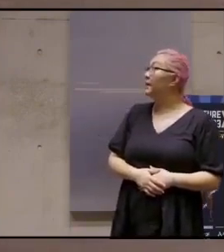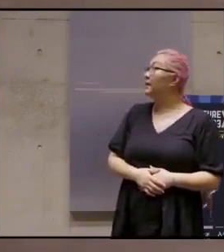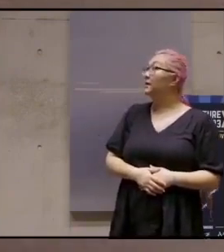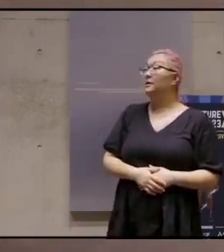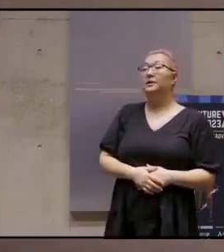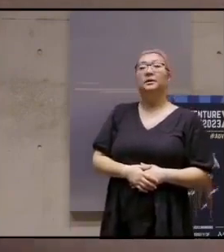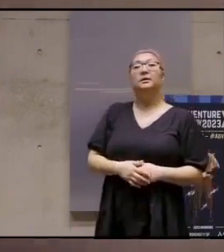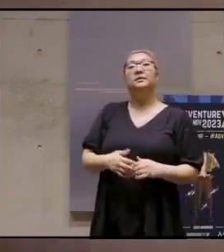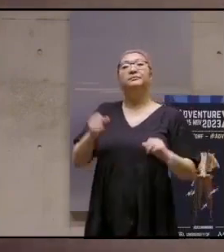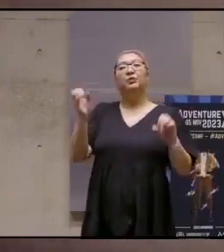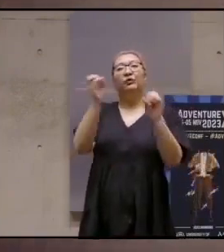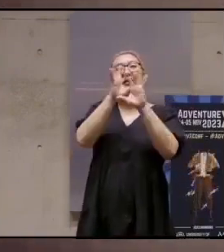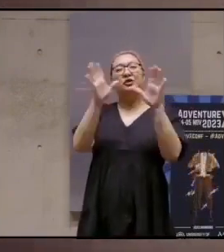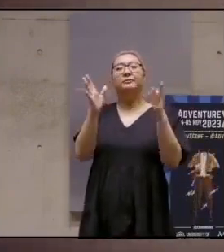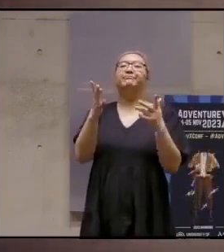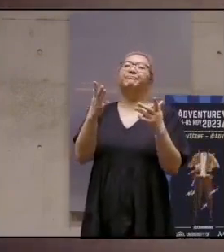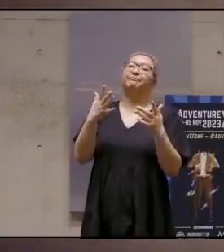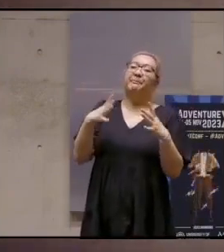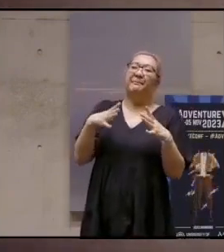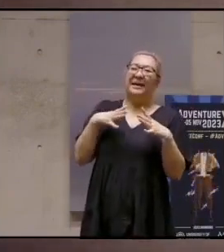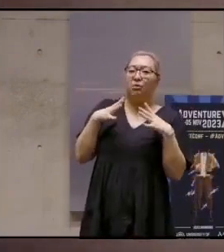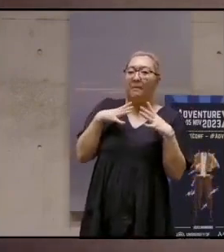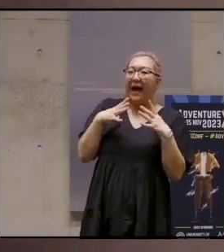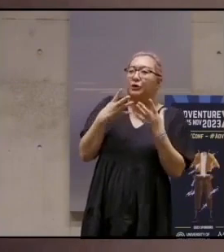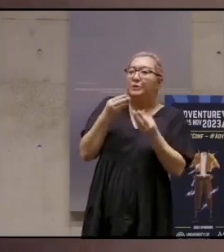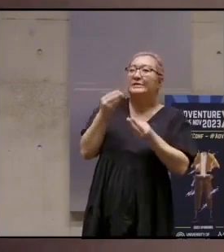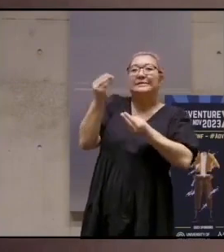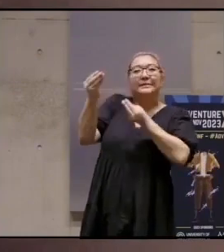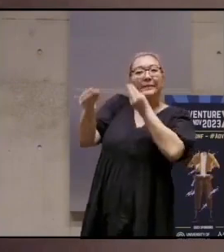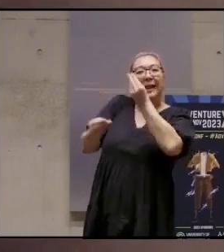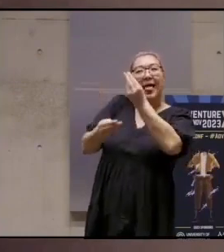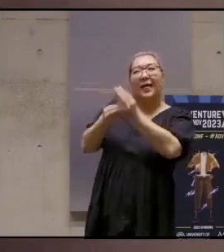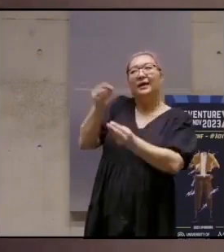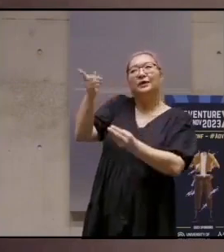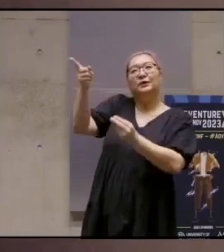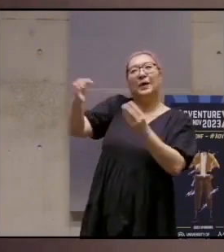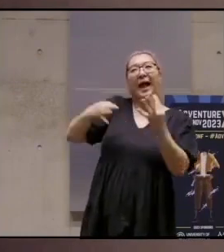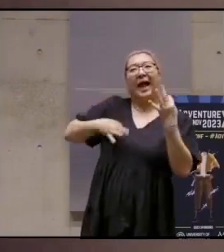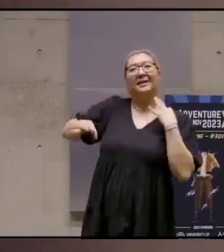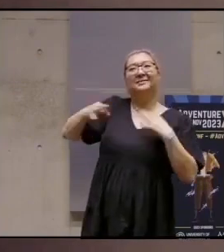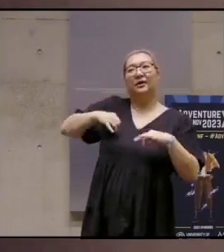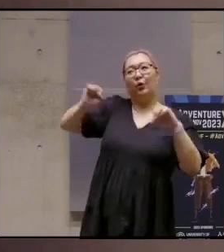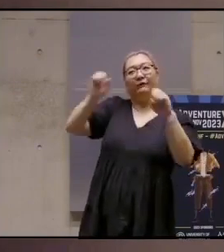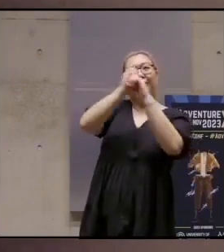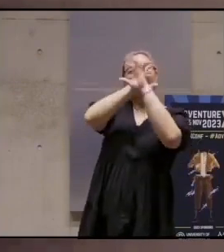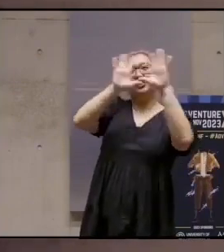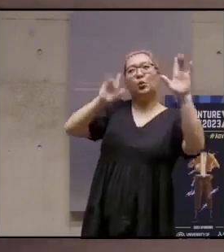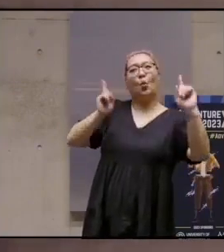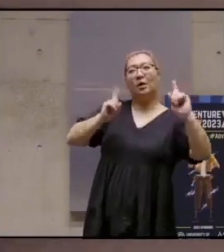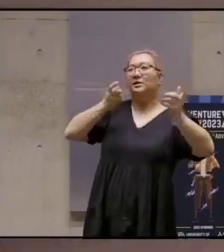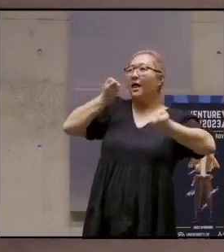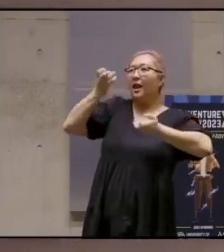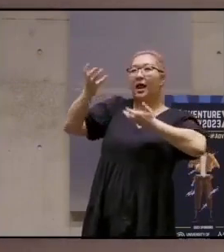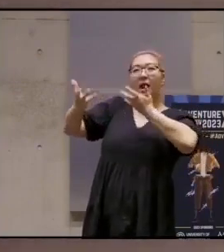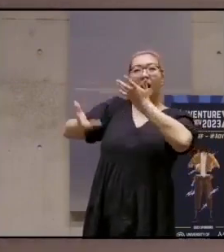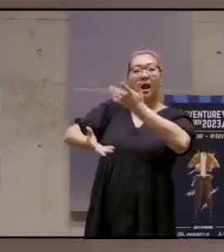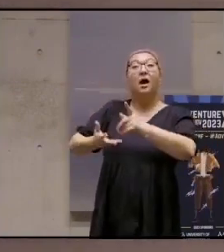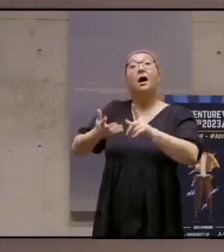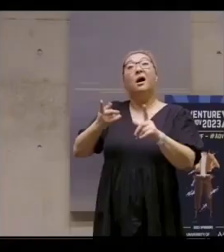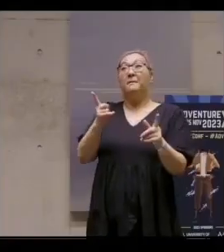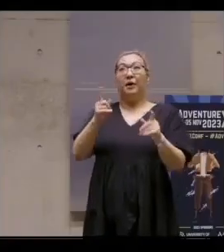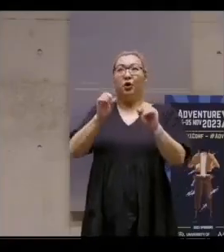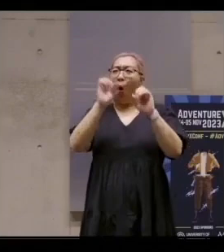again, not necessarily what, like, you don't need to give an introduction to this game genre. You need to narrow that down to what the actor